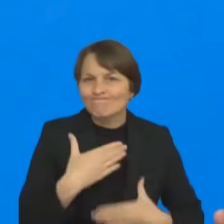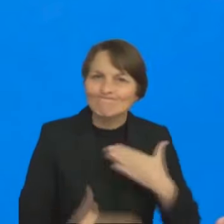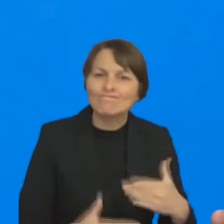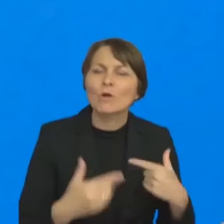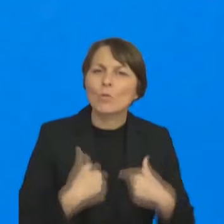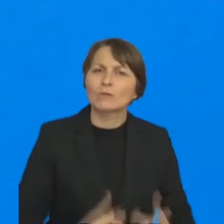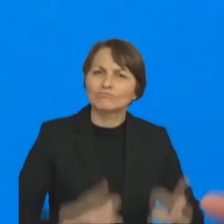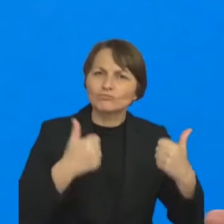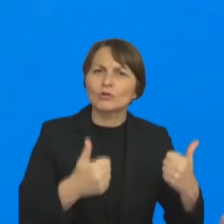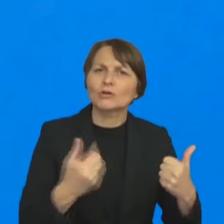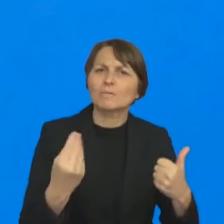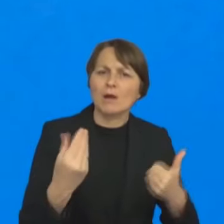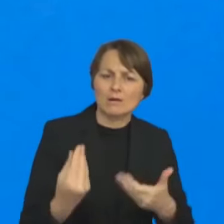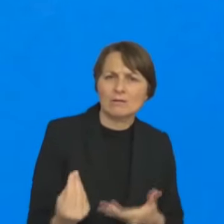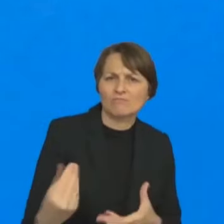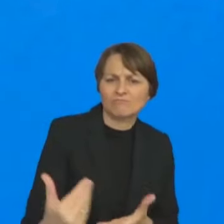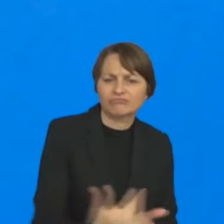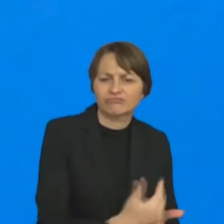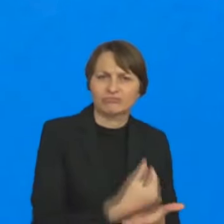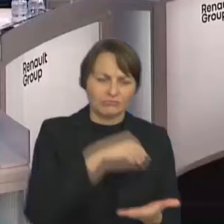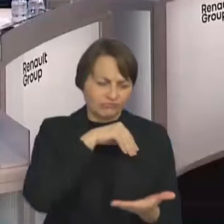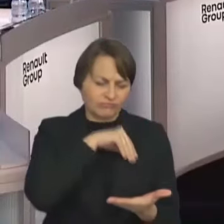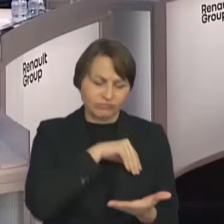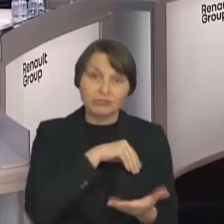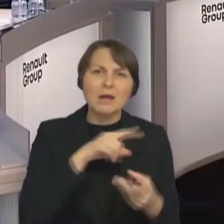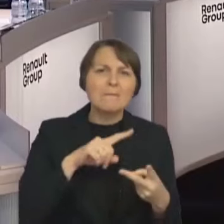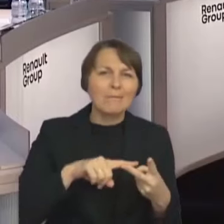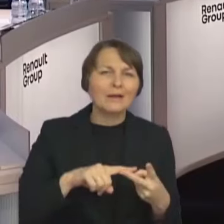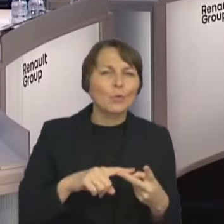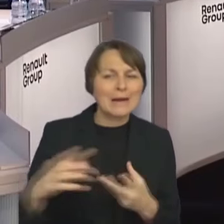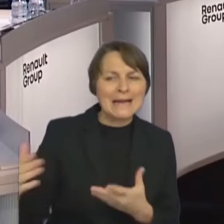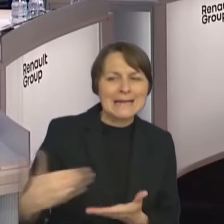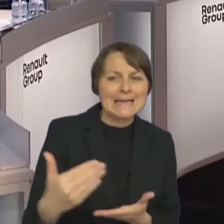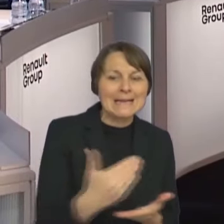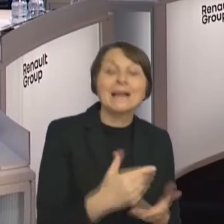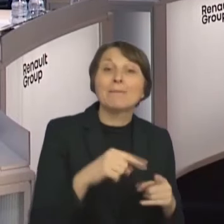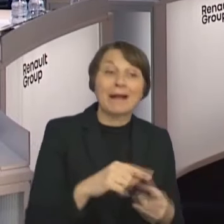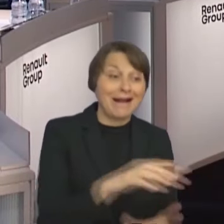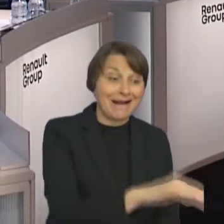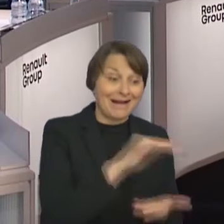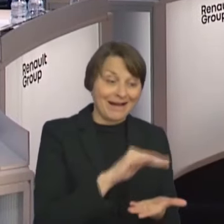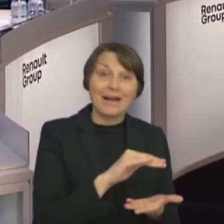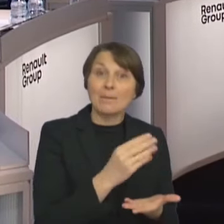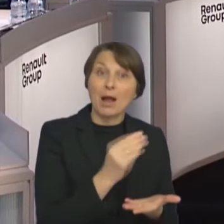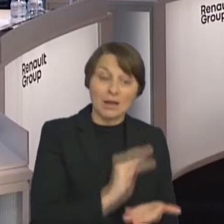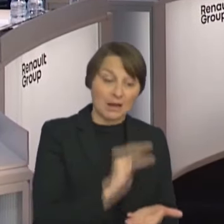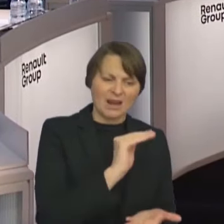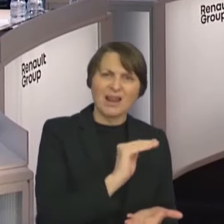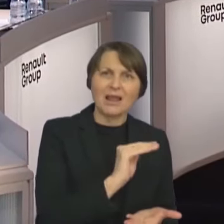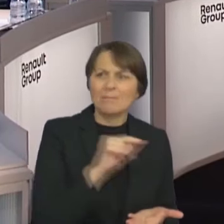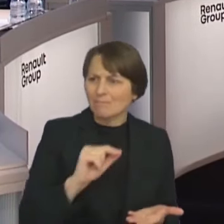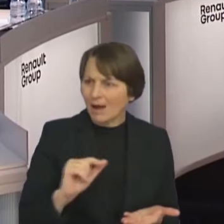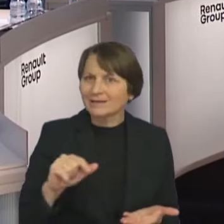profitability and to generate cash, we actually have to do more with less. It is also, obviously,